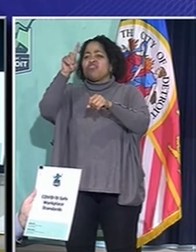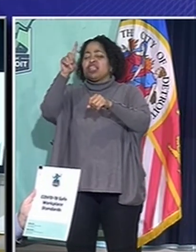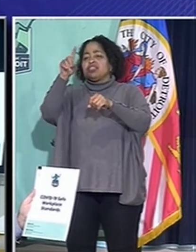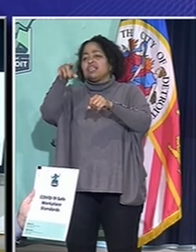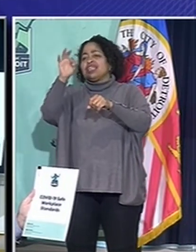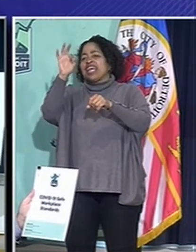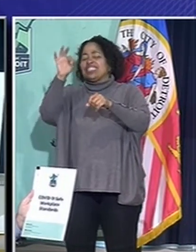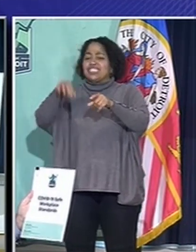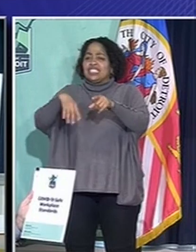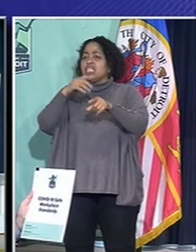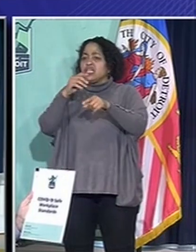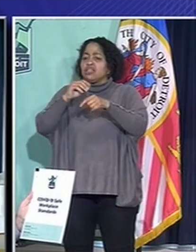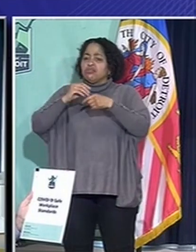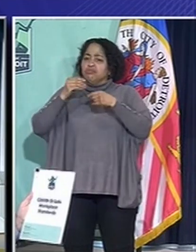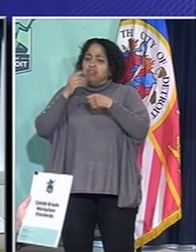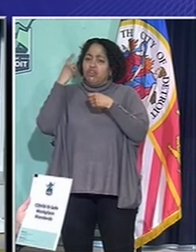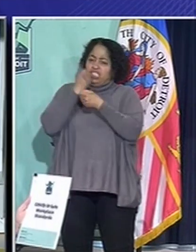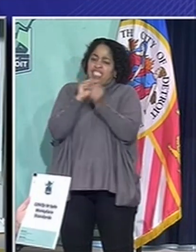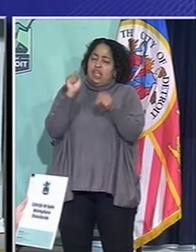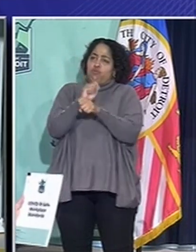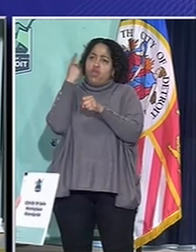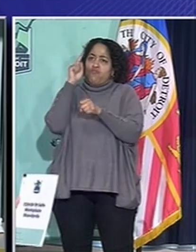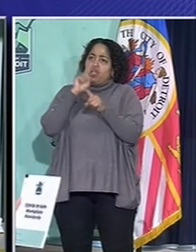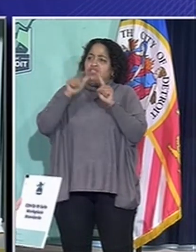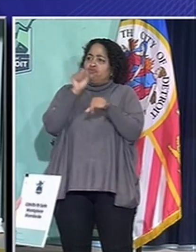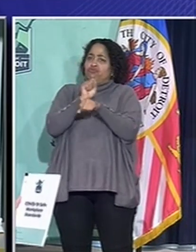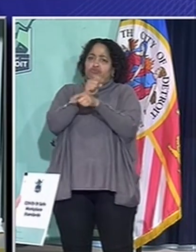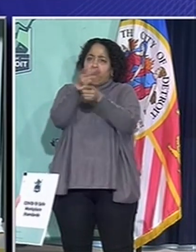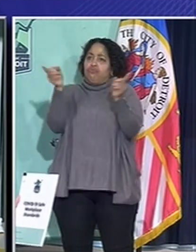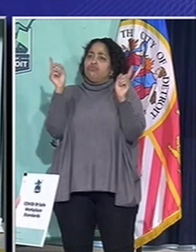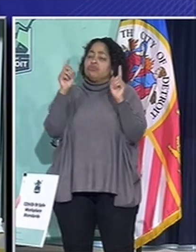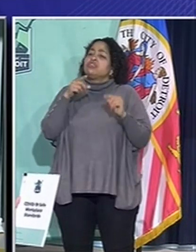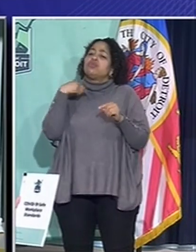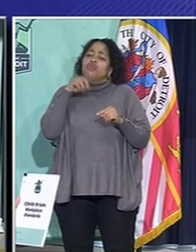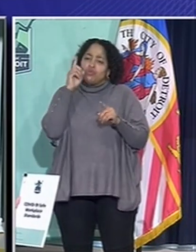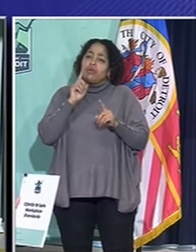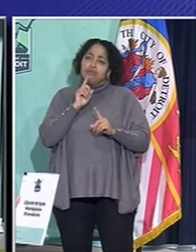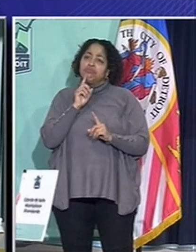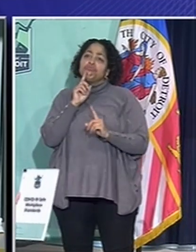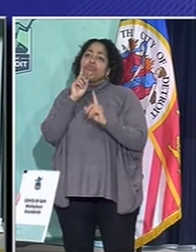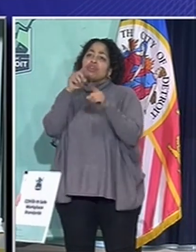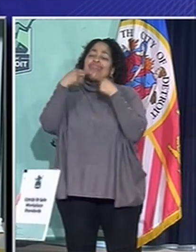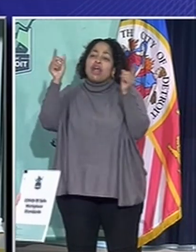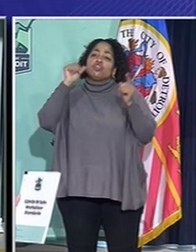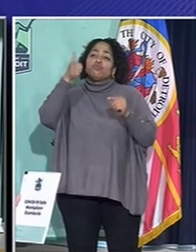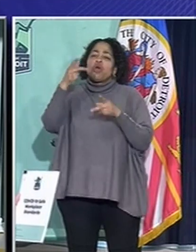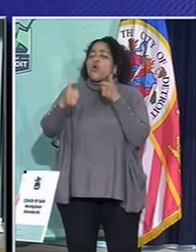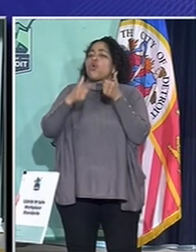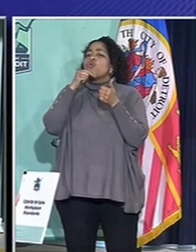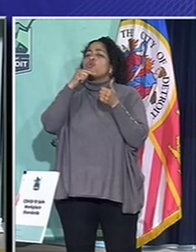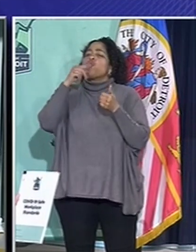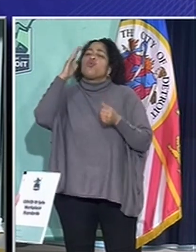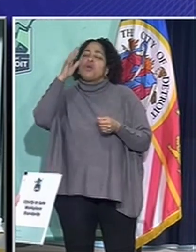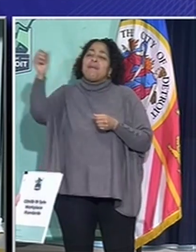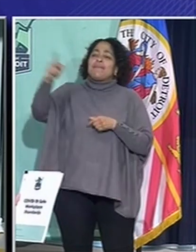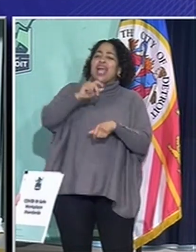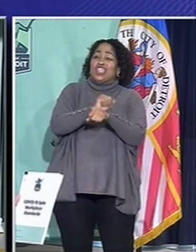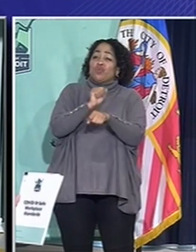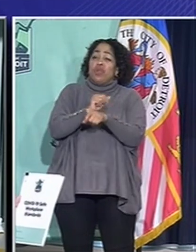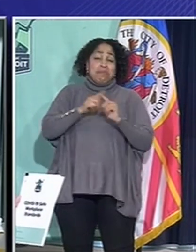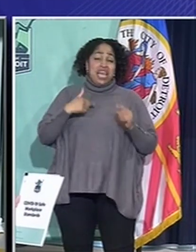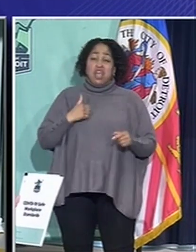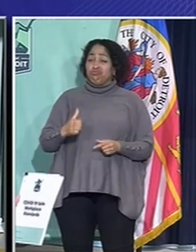going to start announcing tomorrow the different Detroit operations that are going to come back to work. But I wasn't going to bring anybody back that we